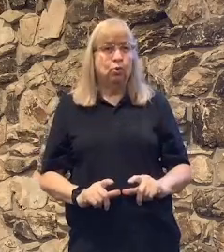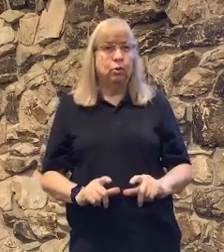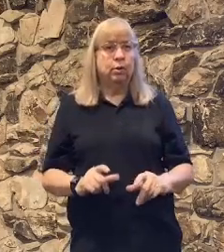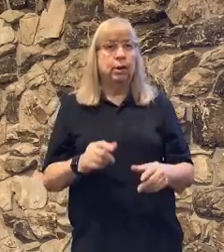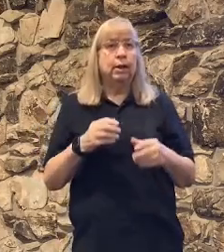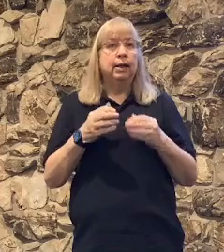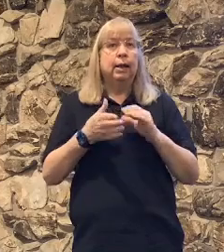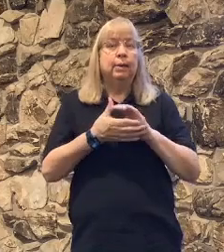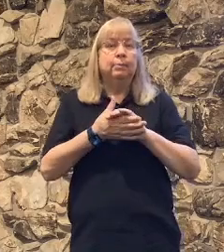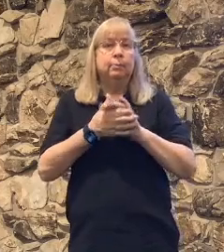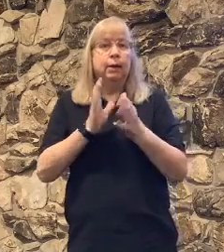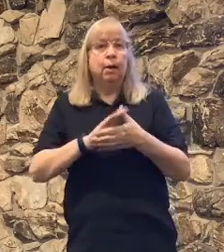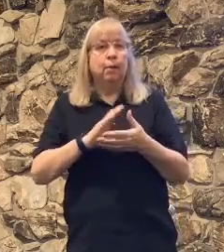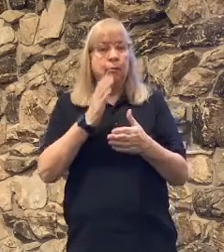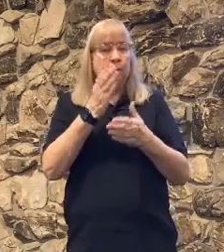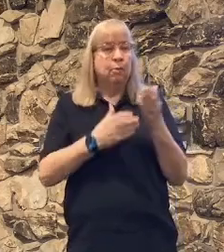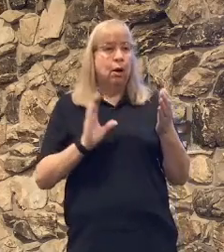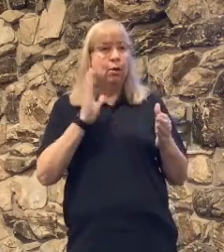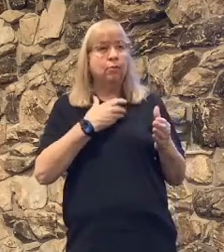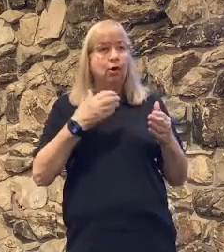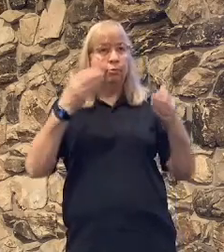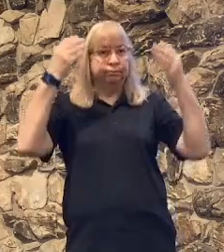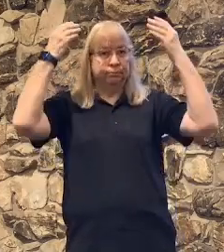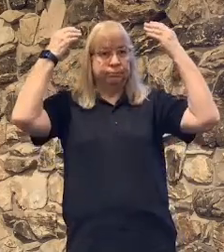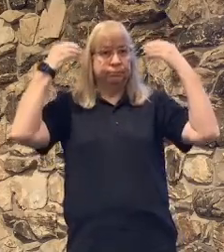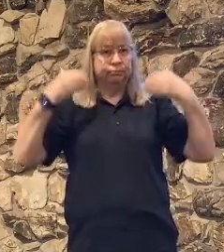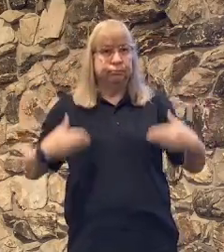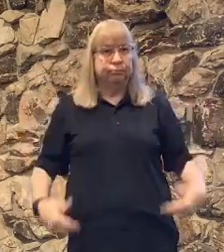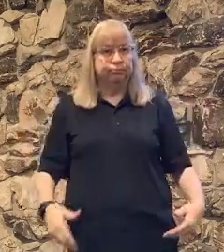becomes a part of our entire being.